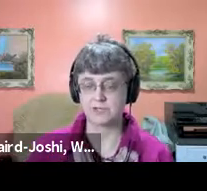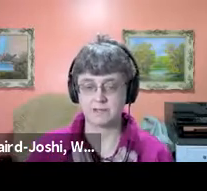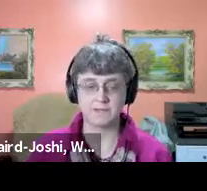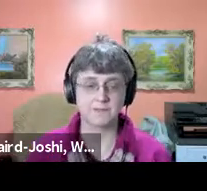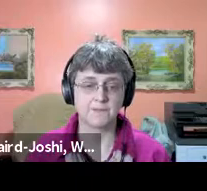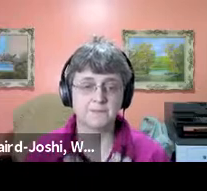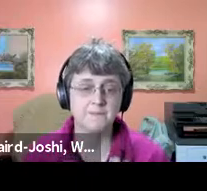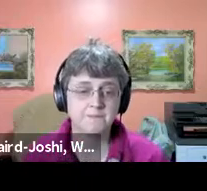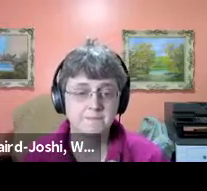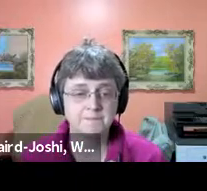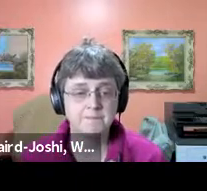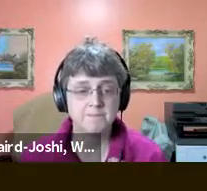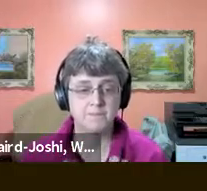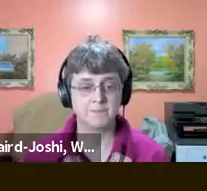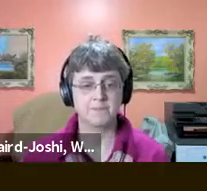your time.